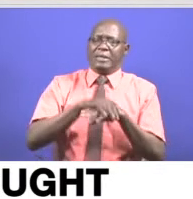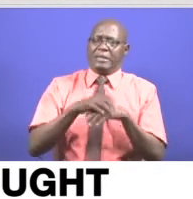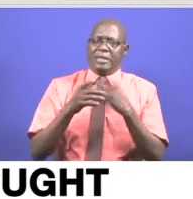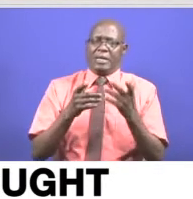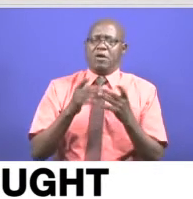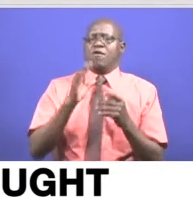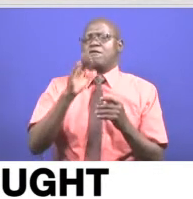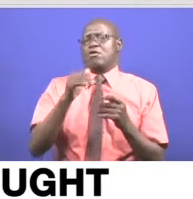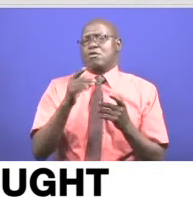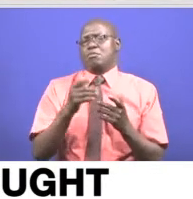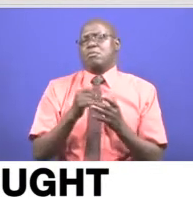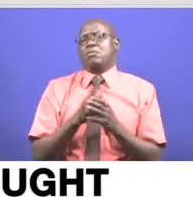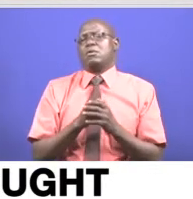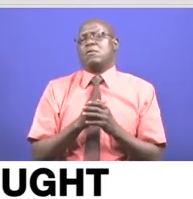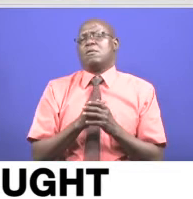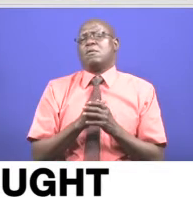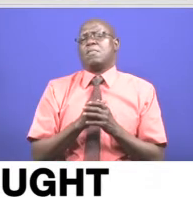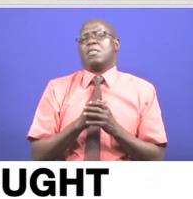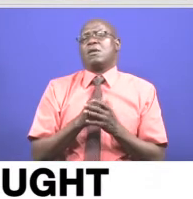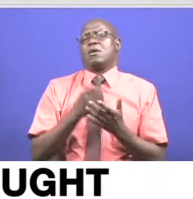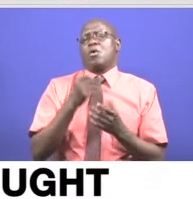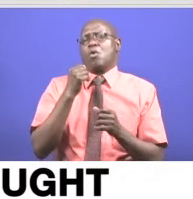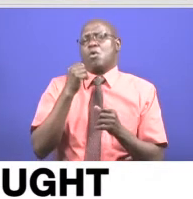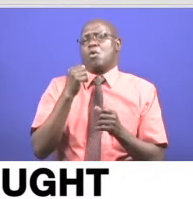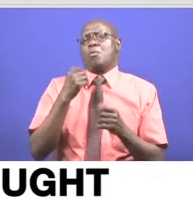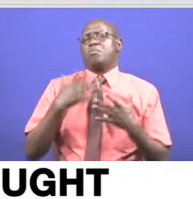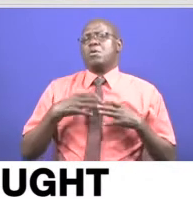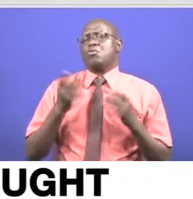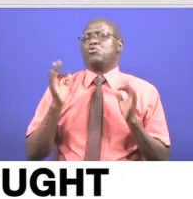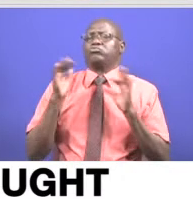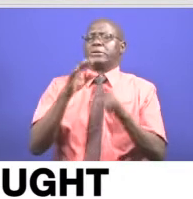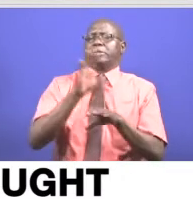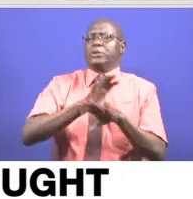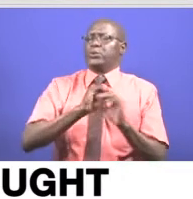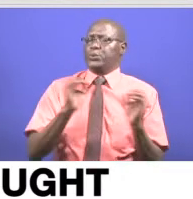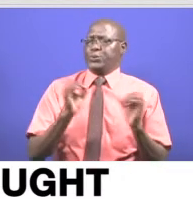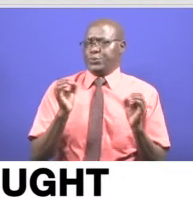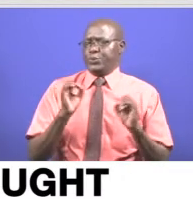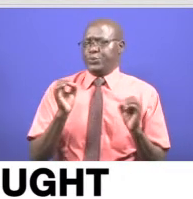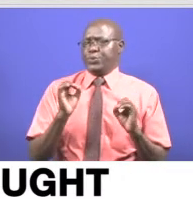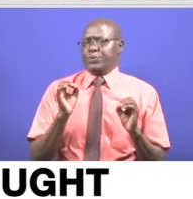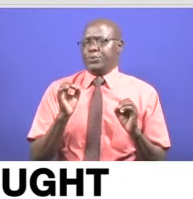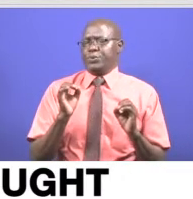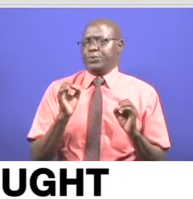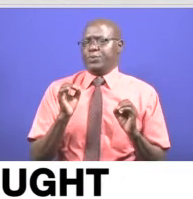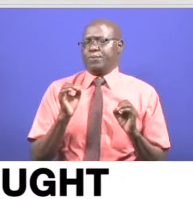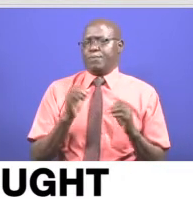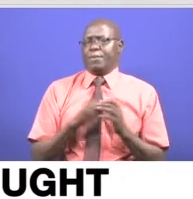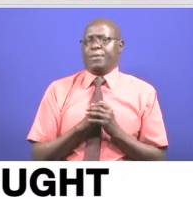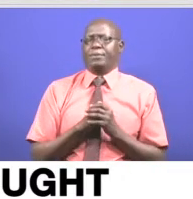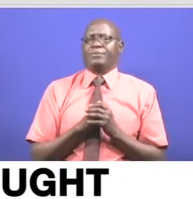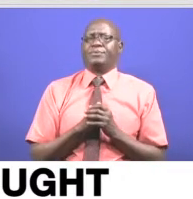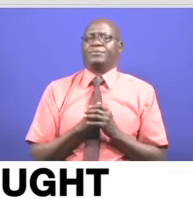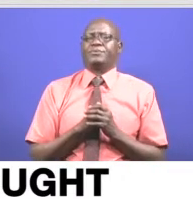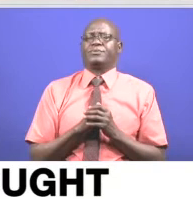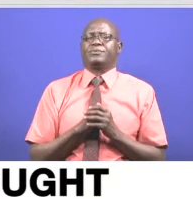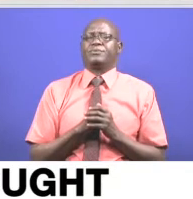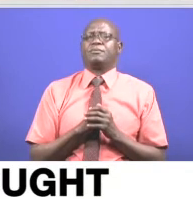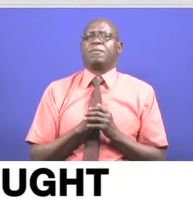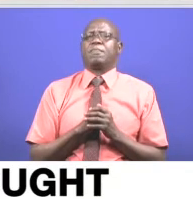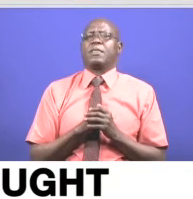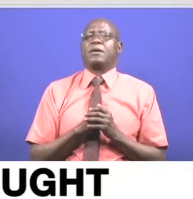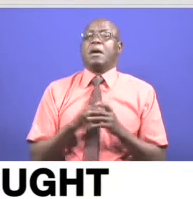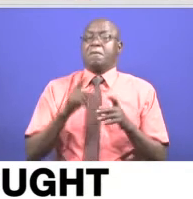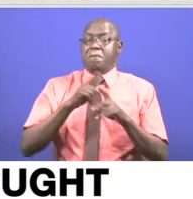of a functioning in-person church. Mm-hmm. That's why it was specific that way. Mm-hmm. Unlike then,